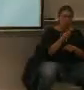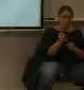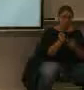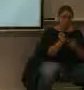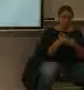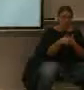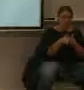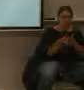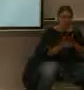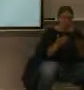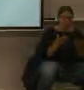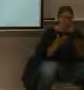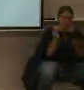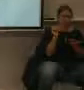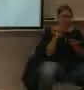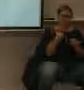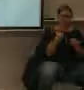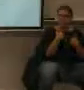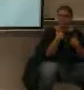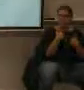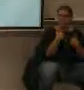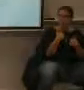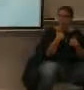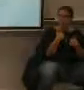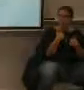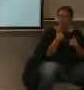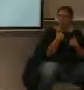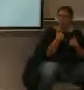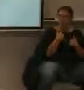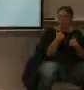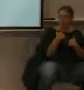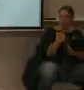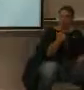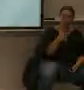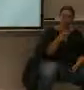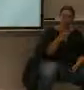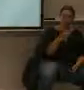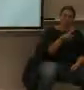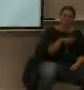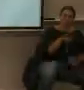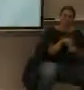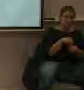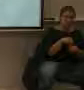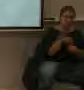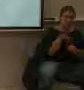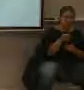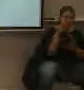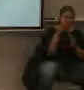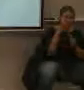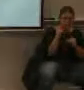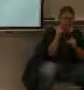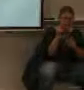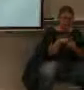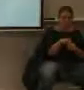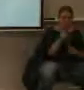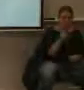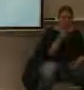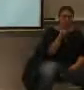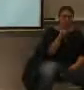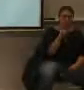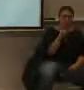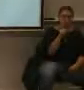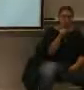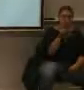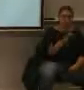times here, it has a chlorophyll concentration that you would expect in an oligotrophic